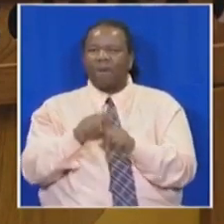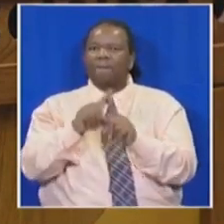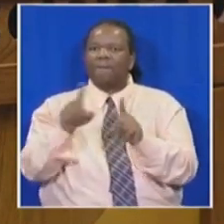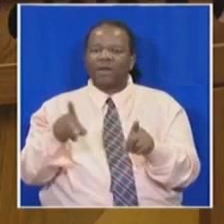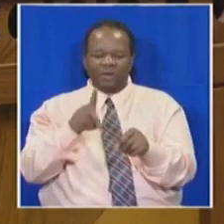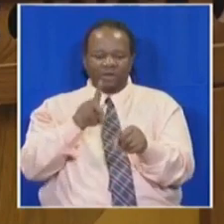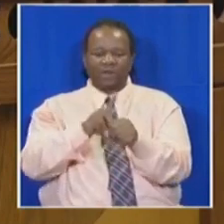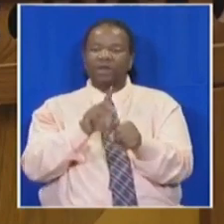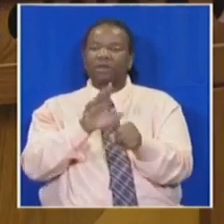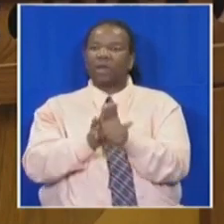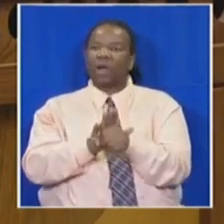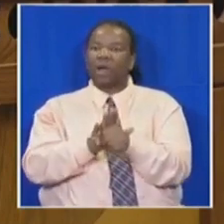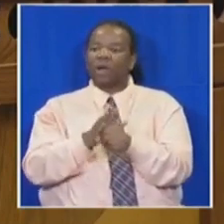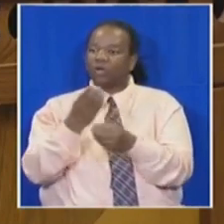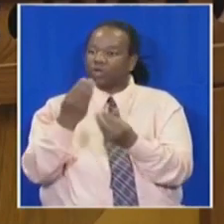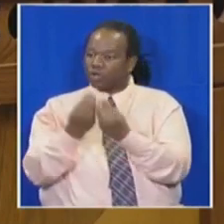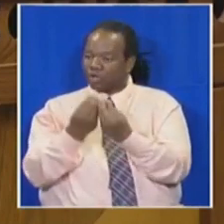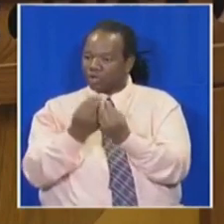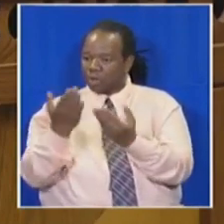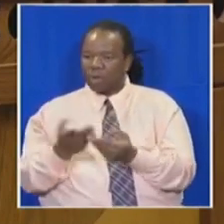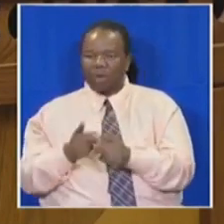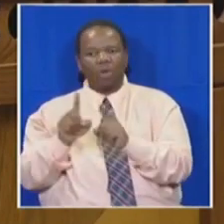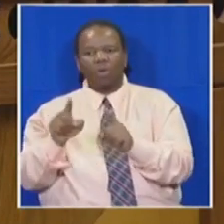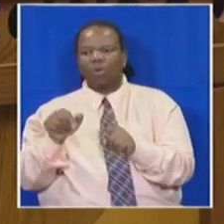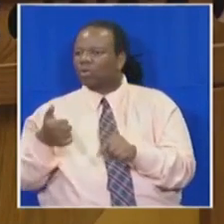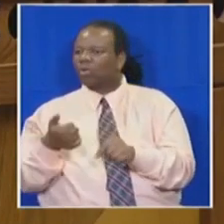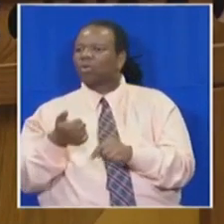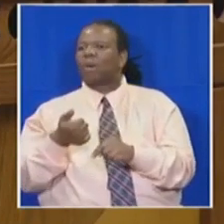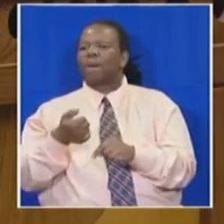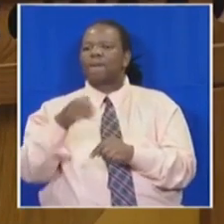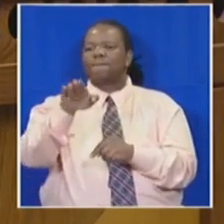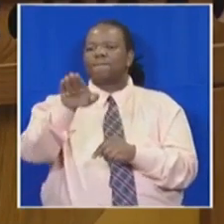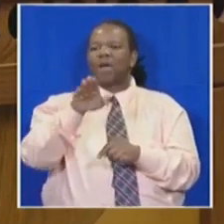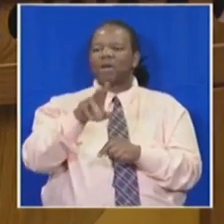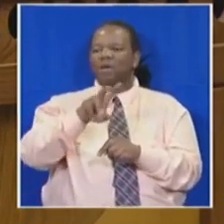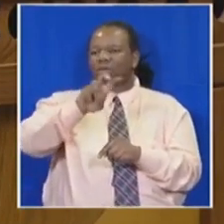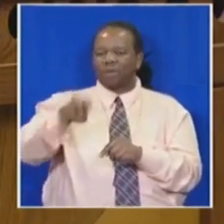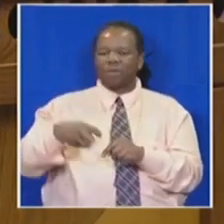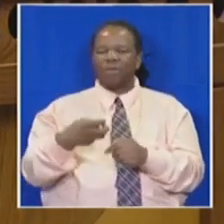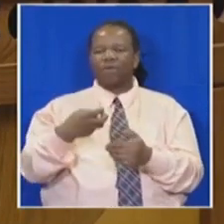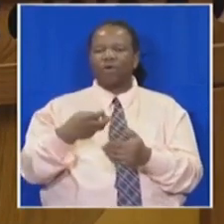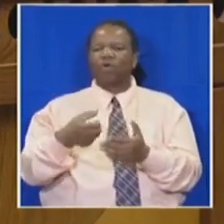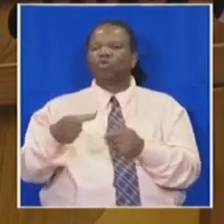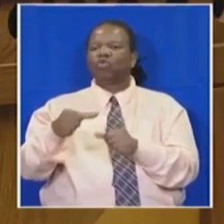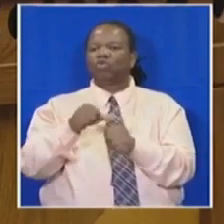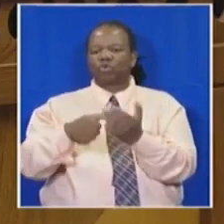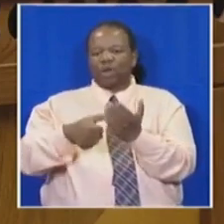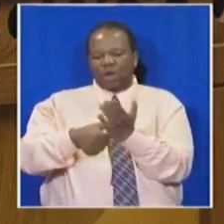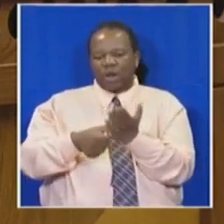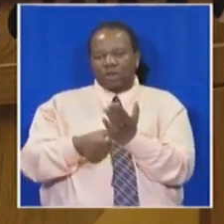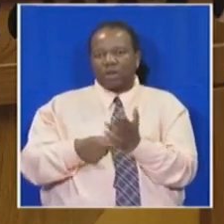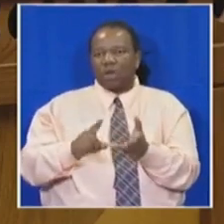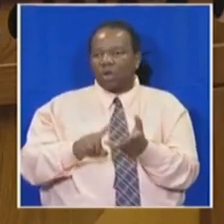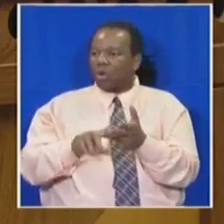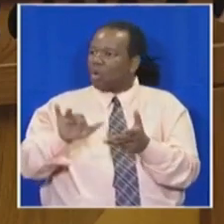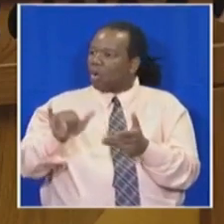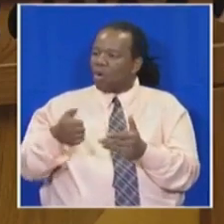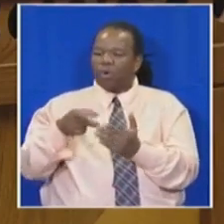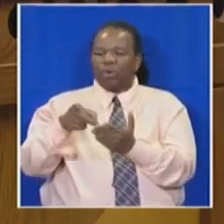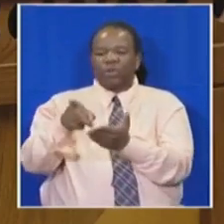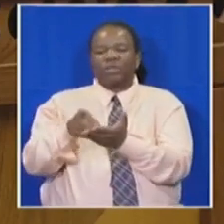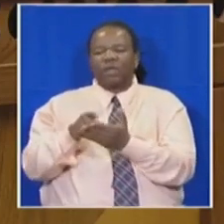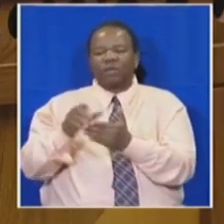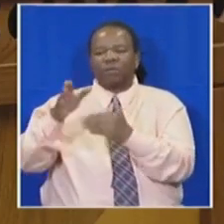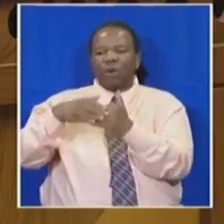for the poor. You don't end banking rip-offs for people on social grants, or help to break the cycle of debt that keeps so